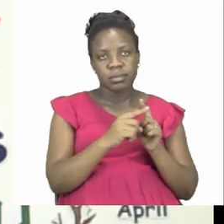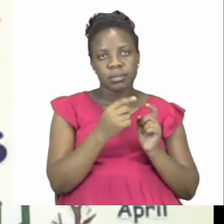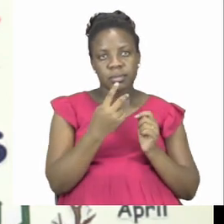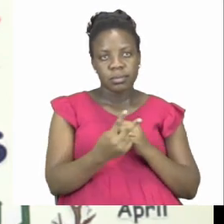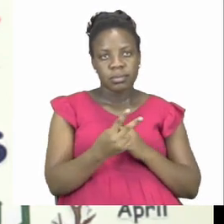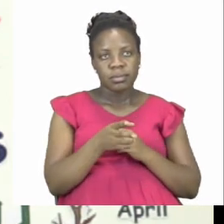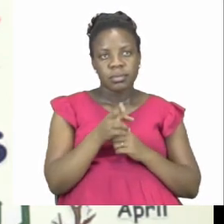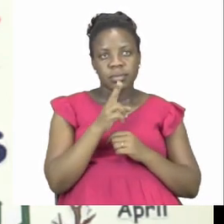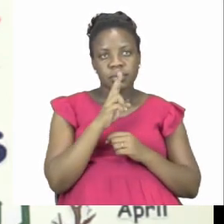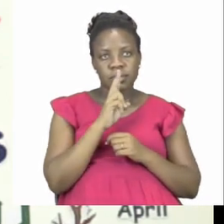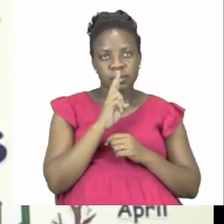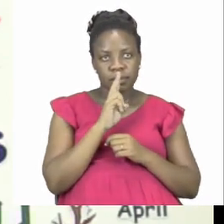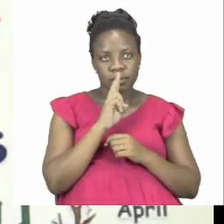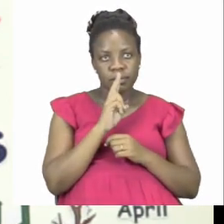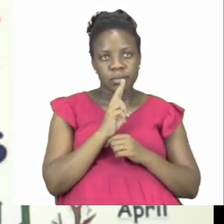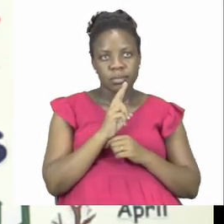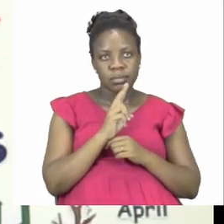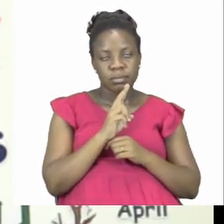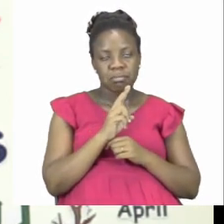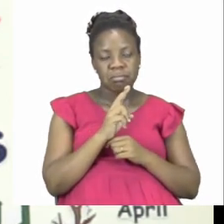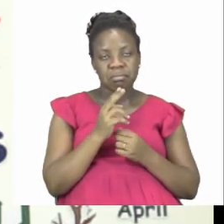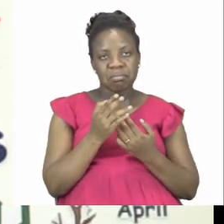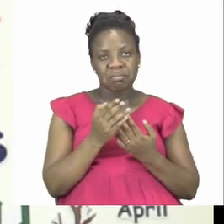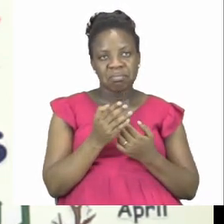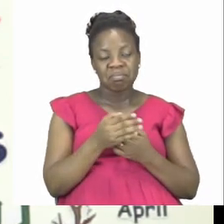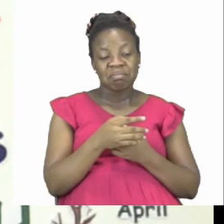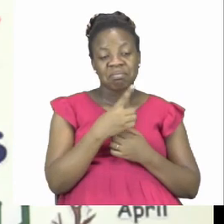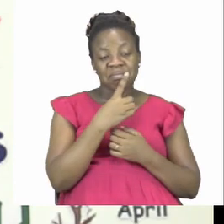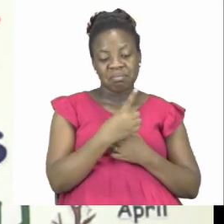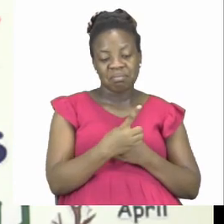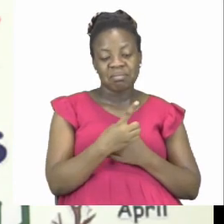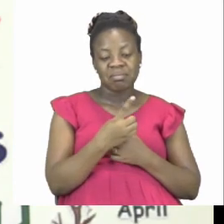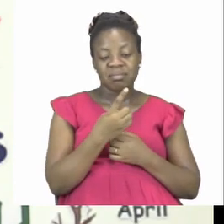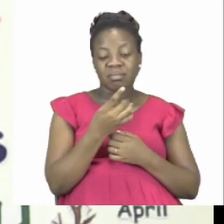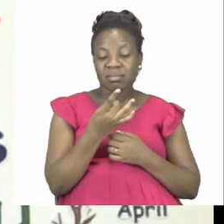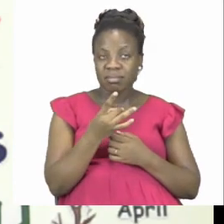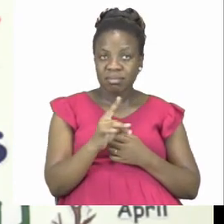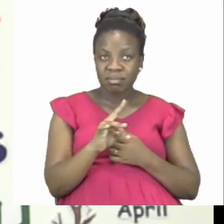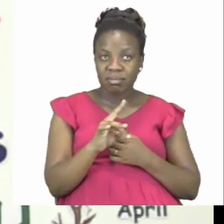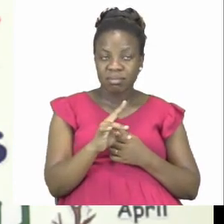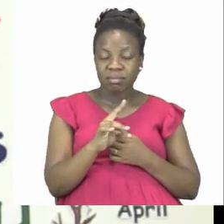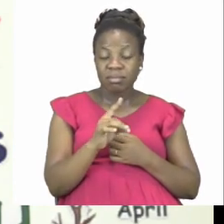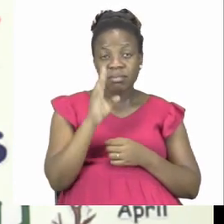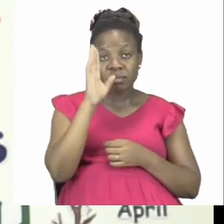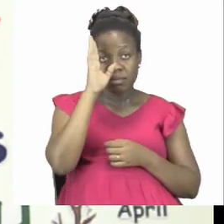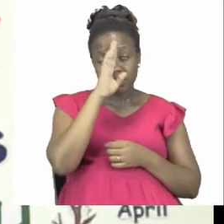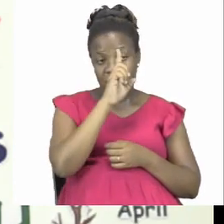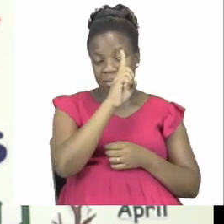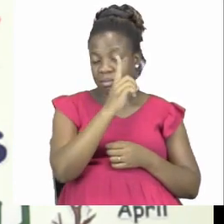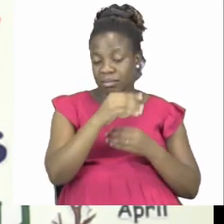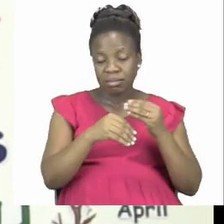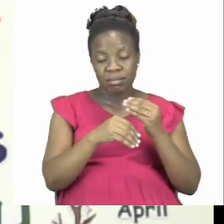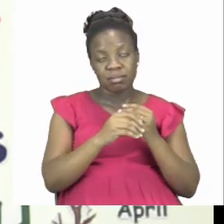2 equals, yes, well done. It equals 18. But we still have